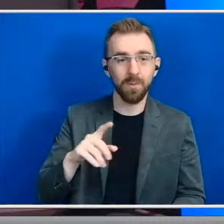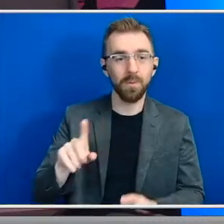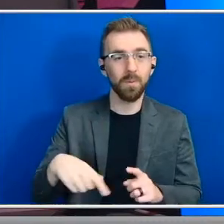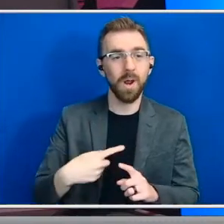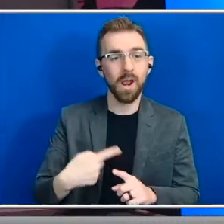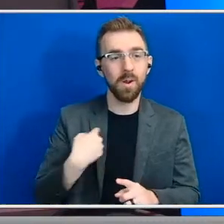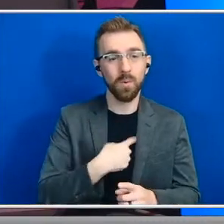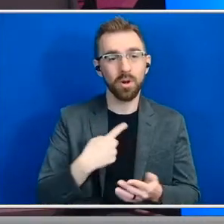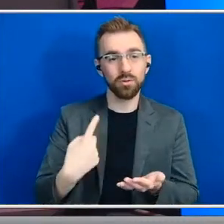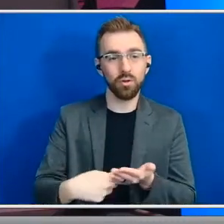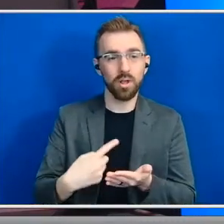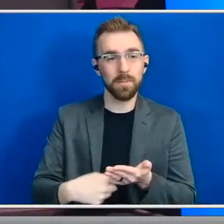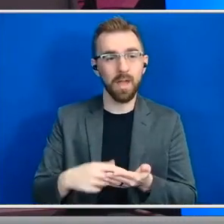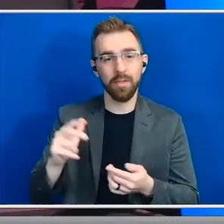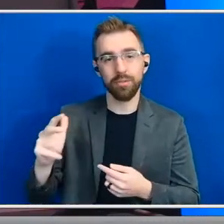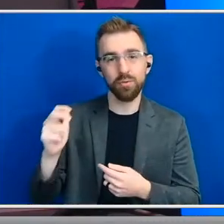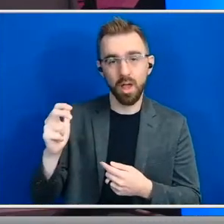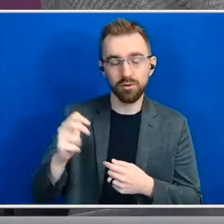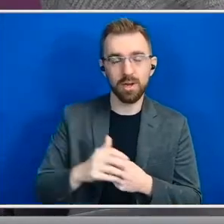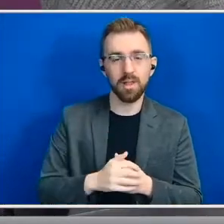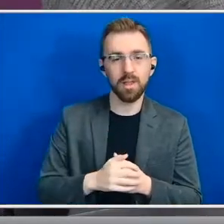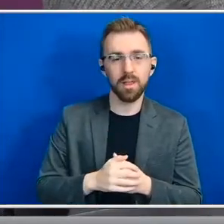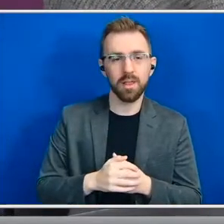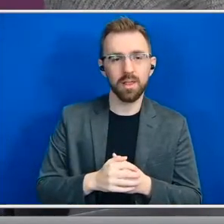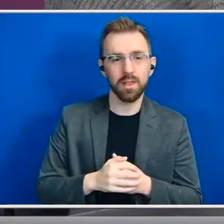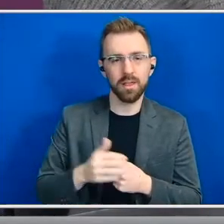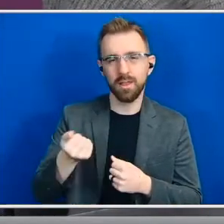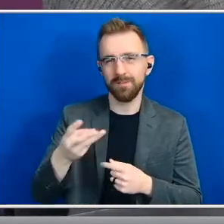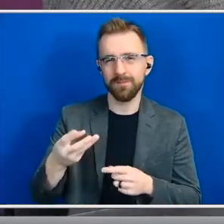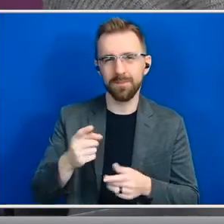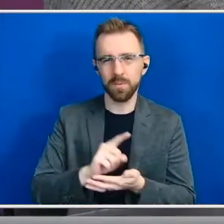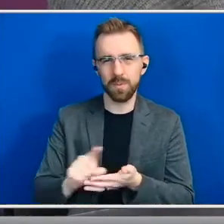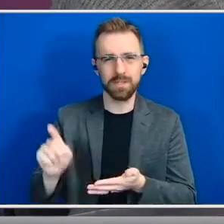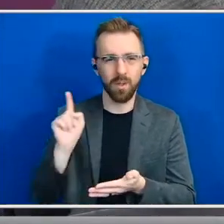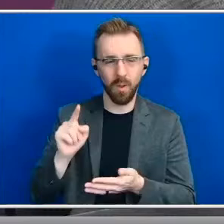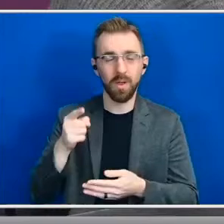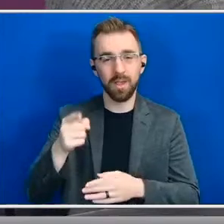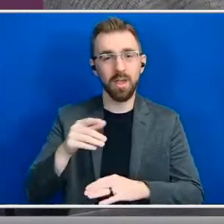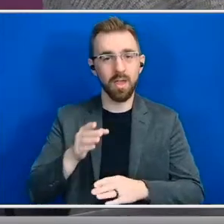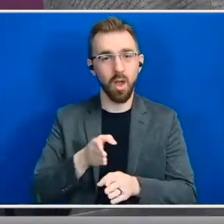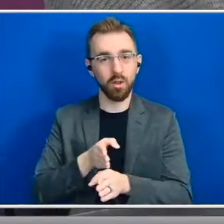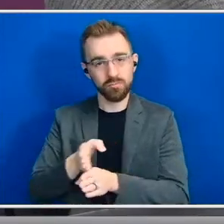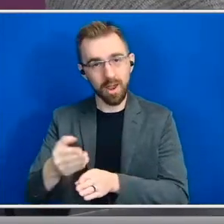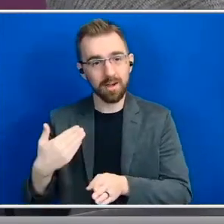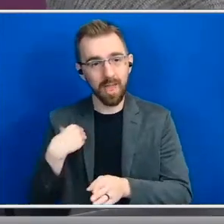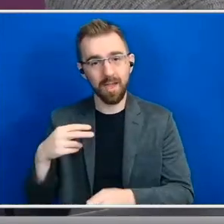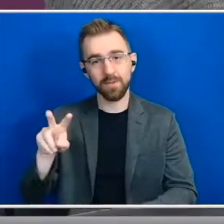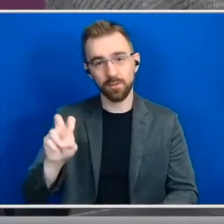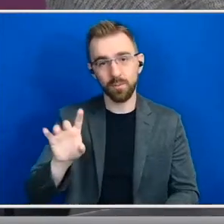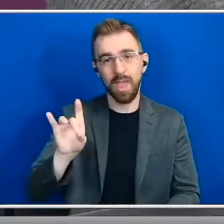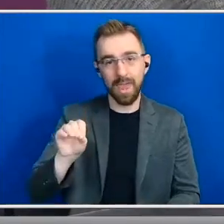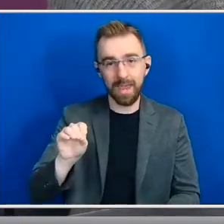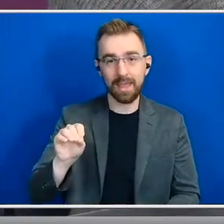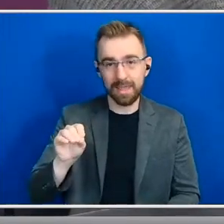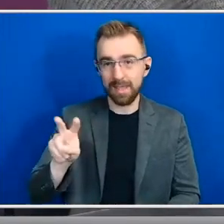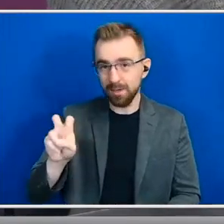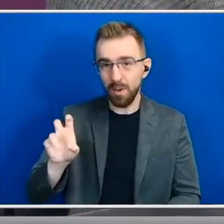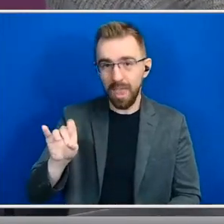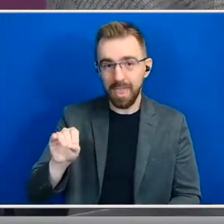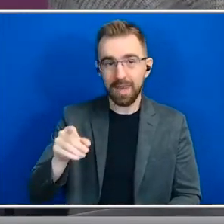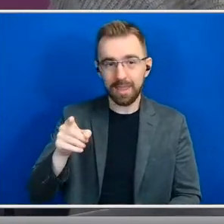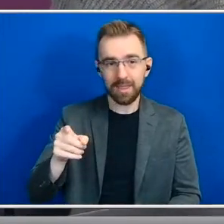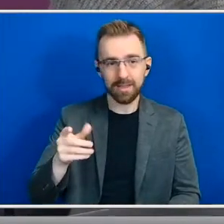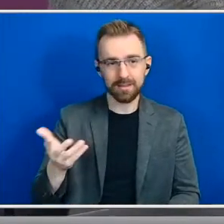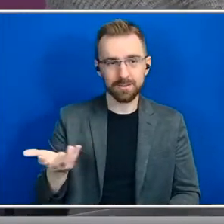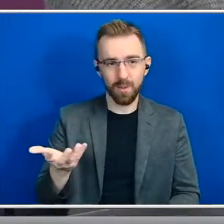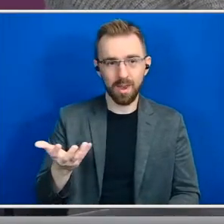the 300, a couple weeks ago, Steve was on track to have a 280. Oh, A wow. 280 is what happened